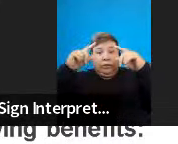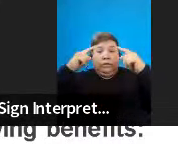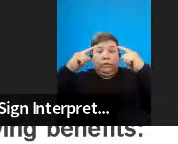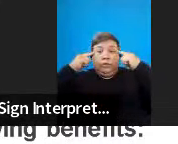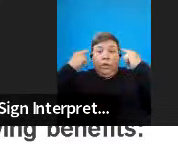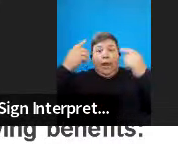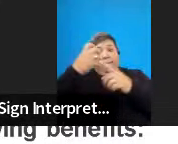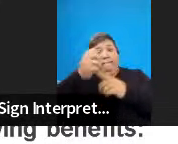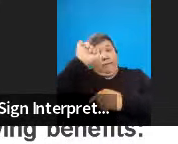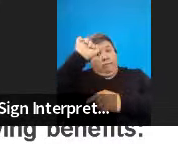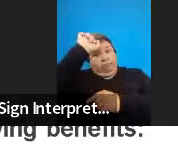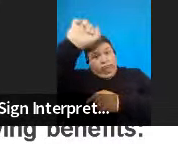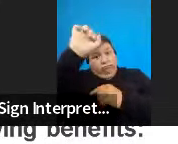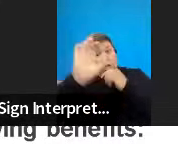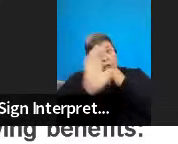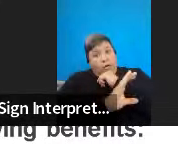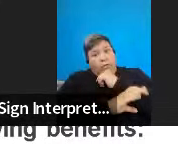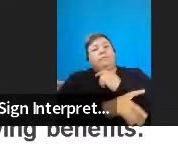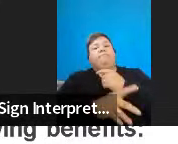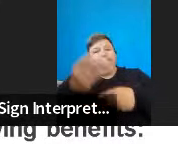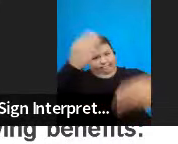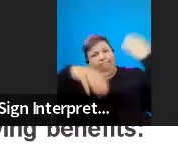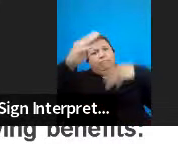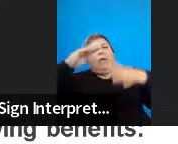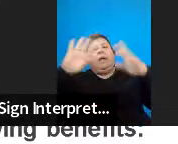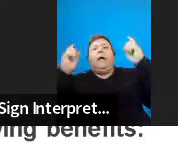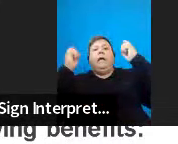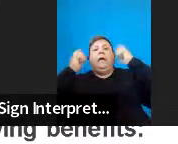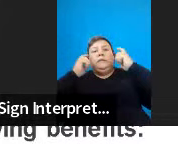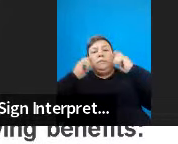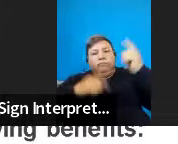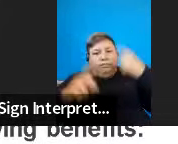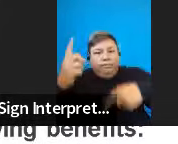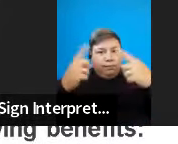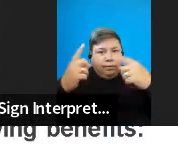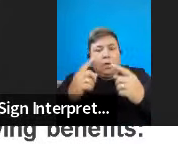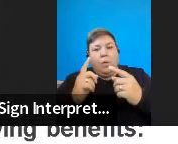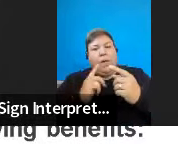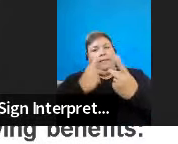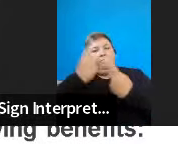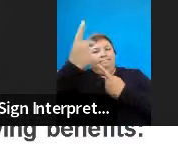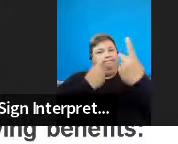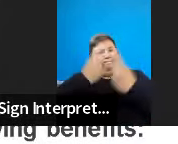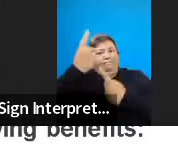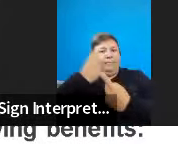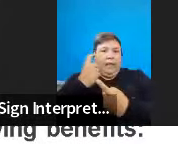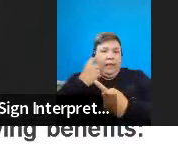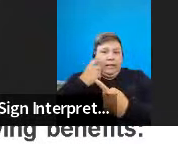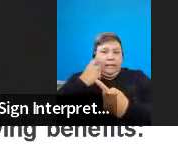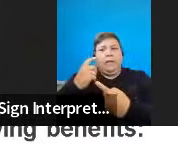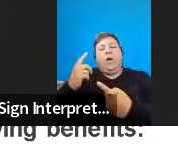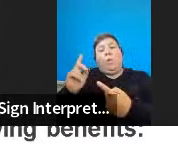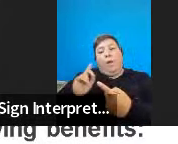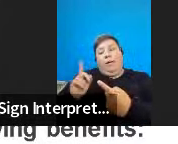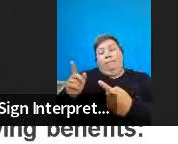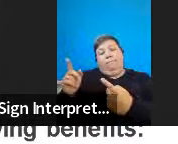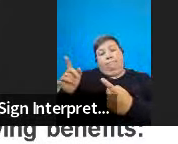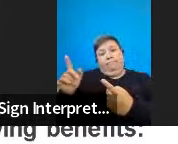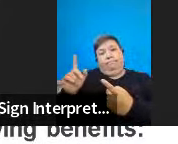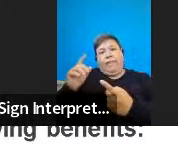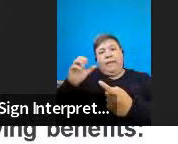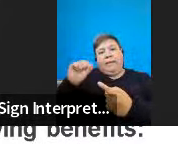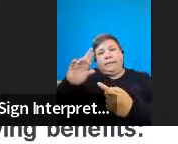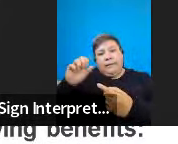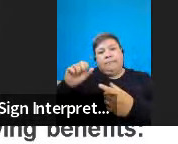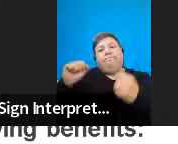the recognition when they come to South Africa. At this stage, we are still engaging with China in operationalizing this arrangement or